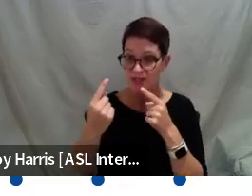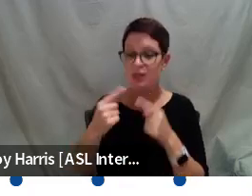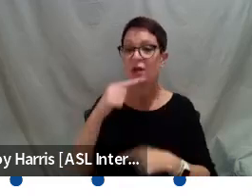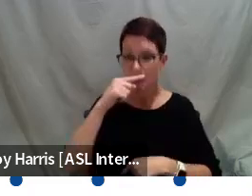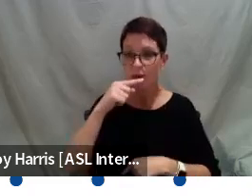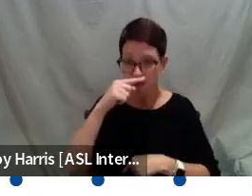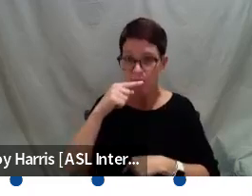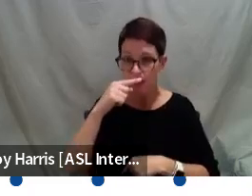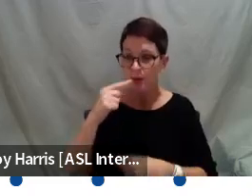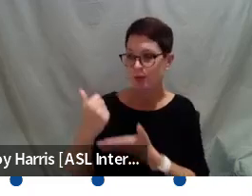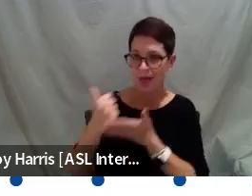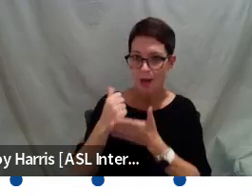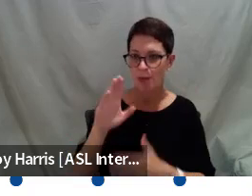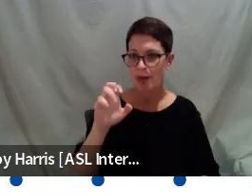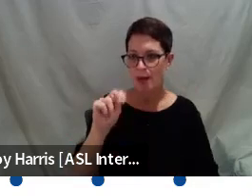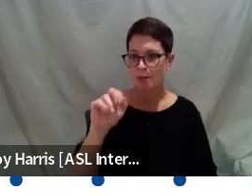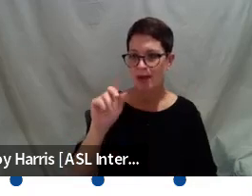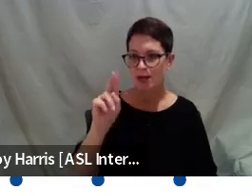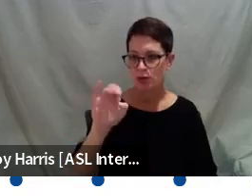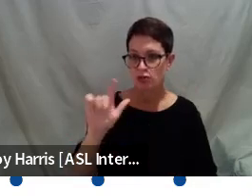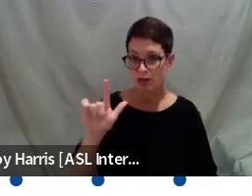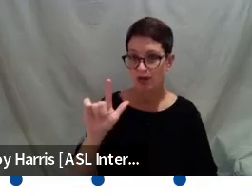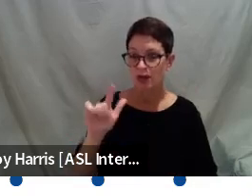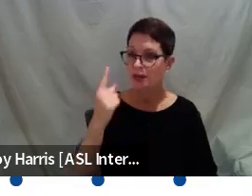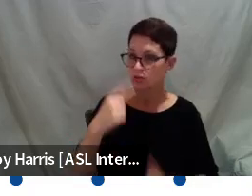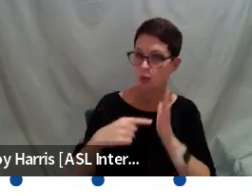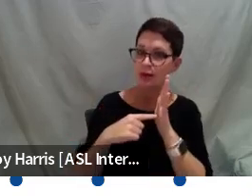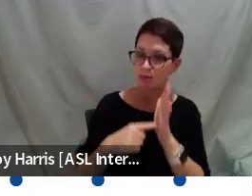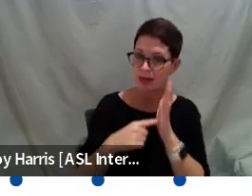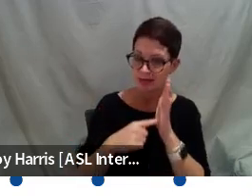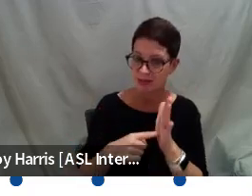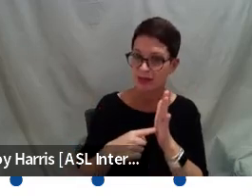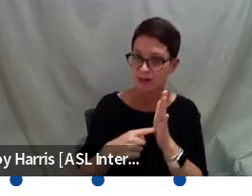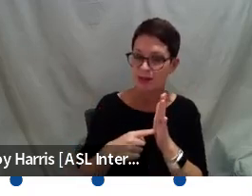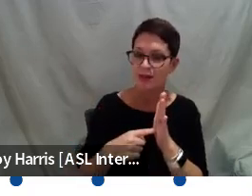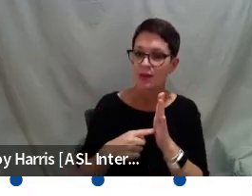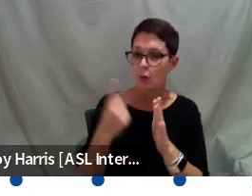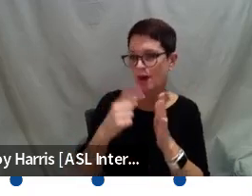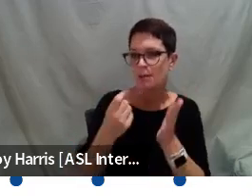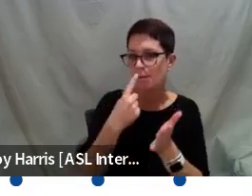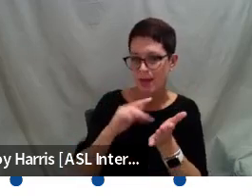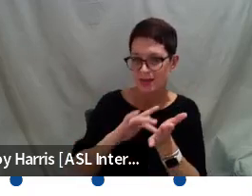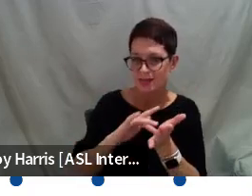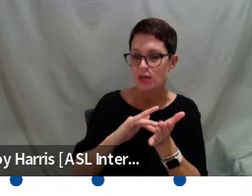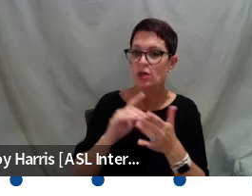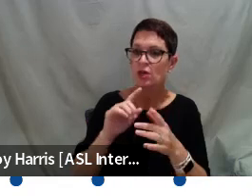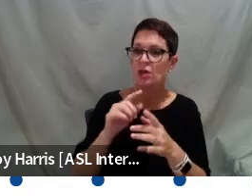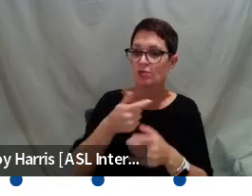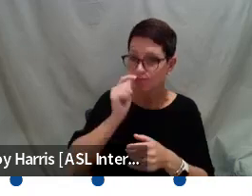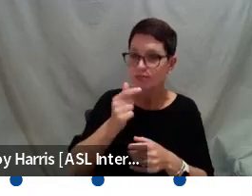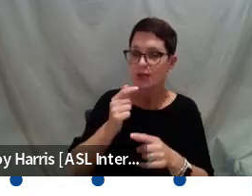But Benadryl specifically are one of those medications that can actually affect our body's ability to